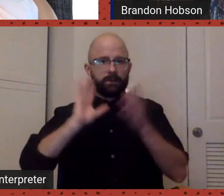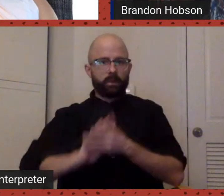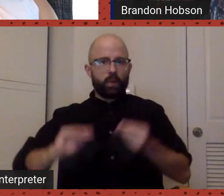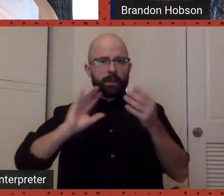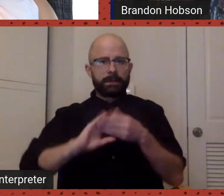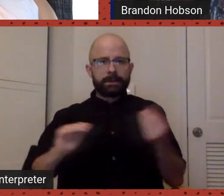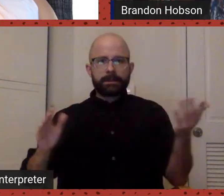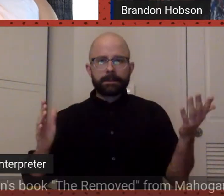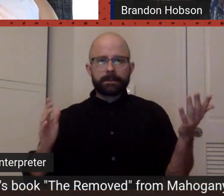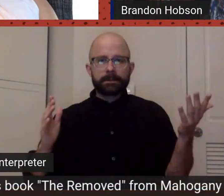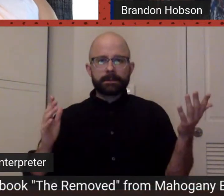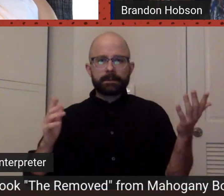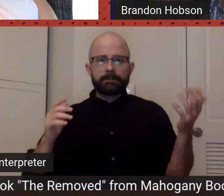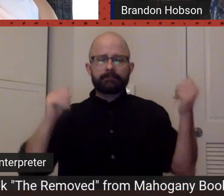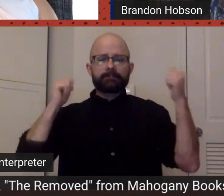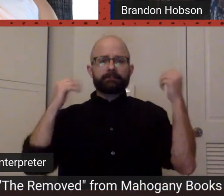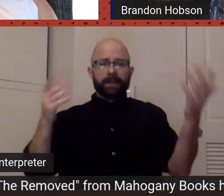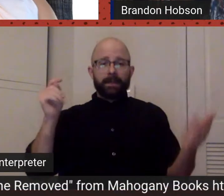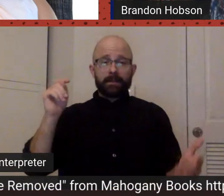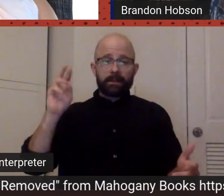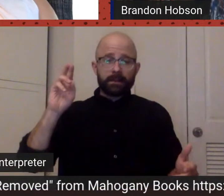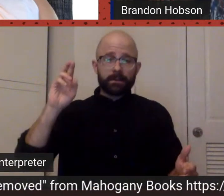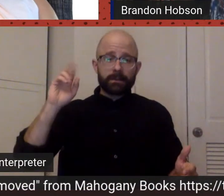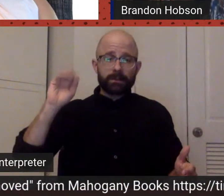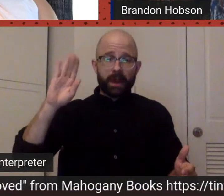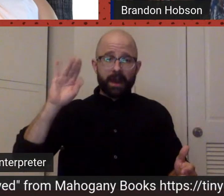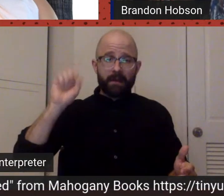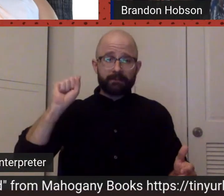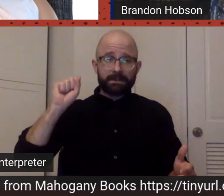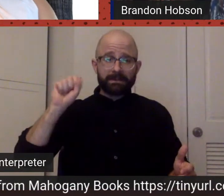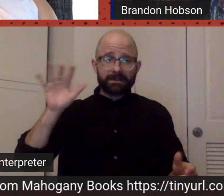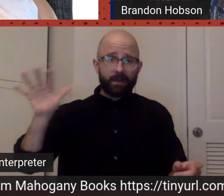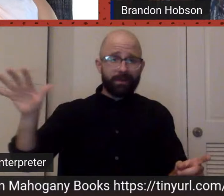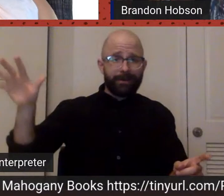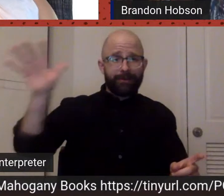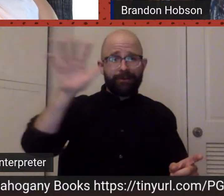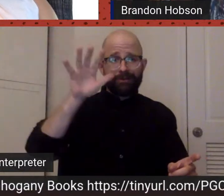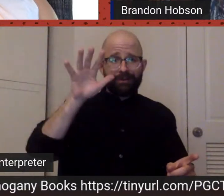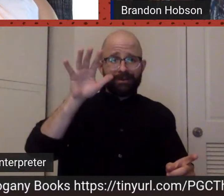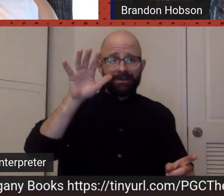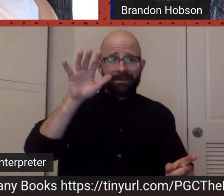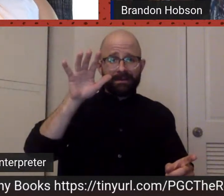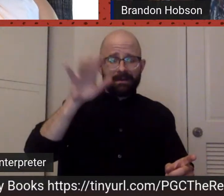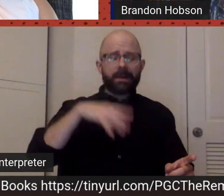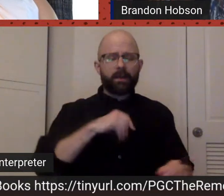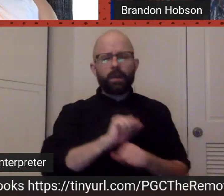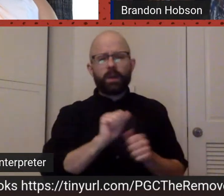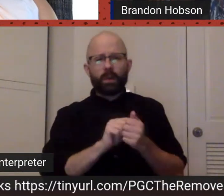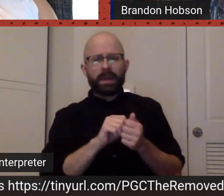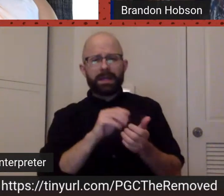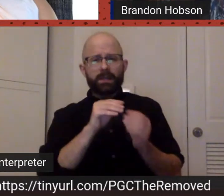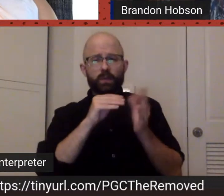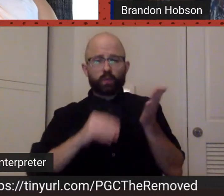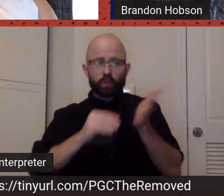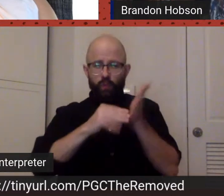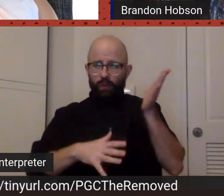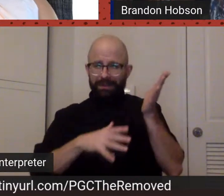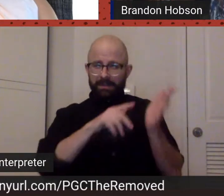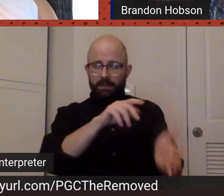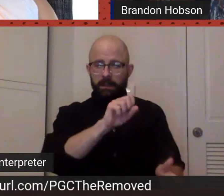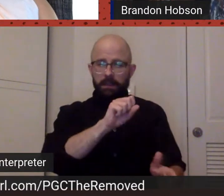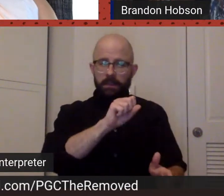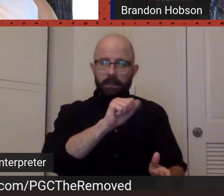many tribes out there, and I work with these students in Santa Fe, and I'm just